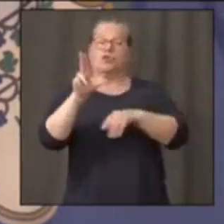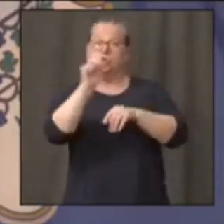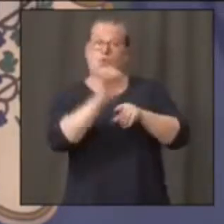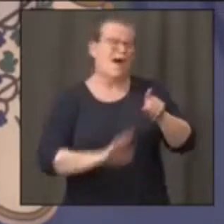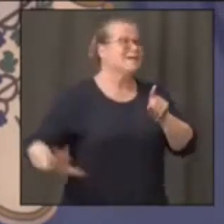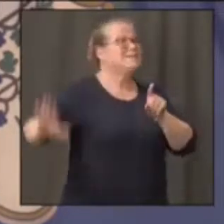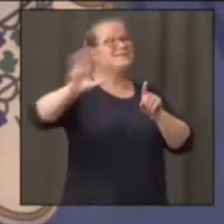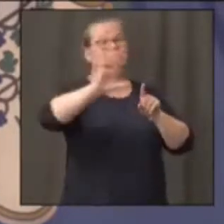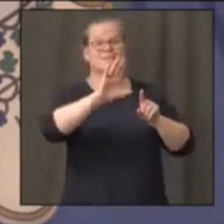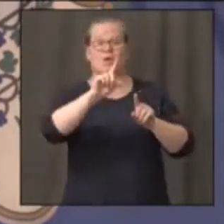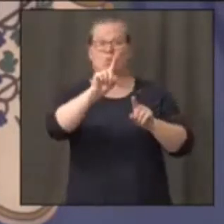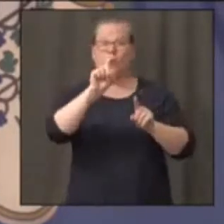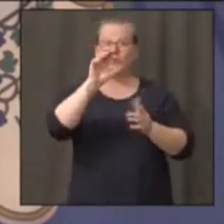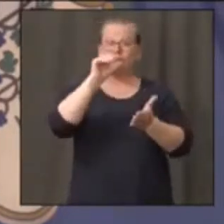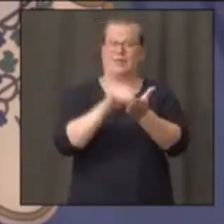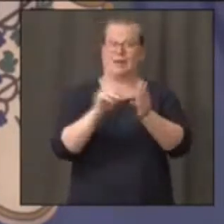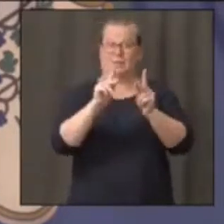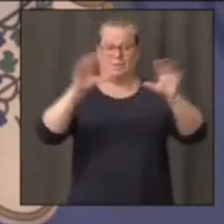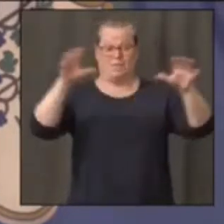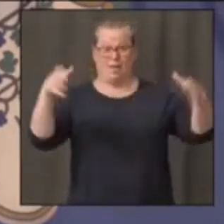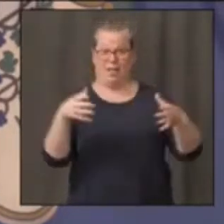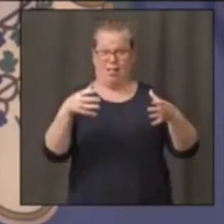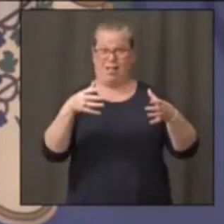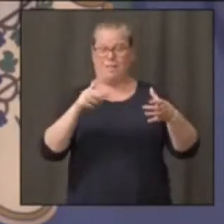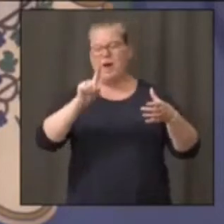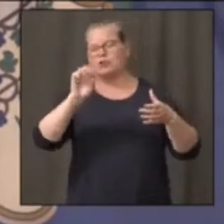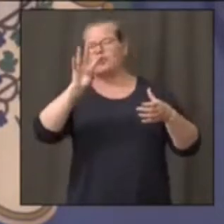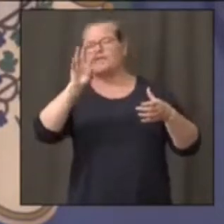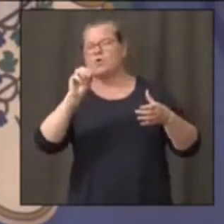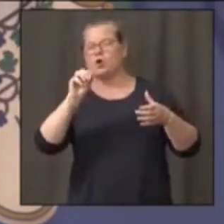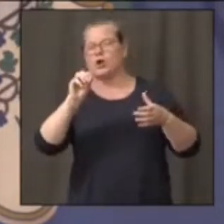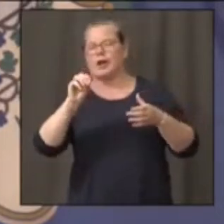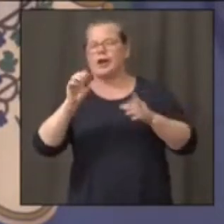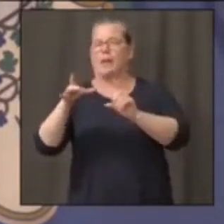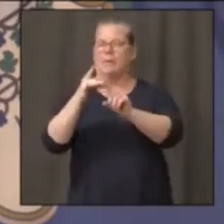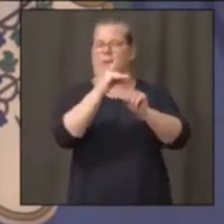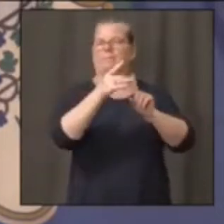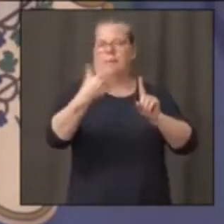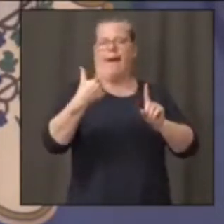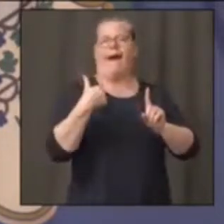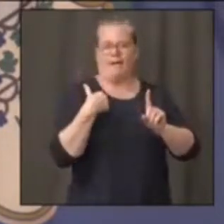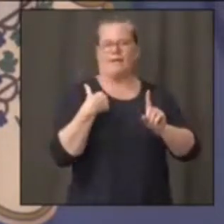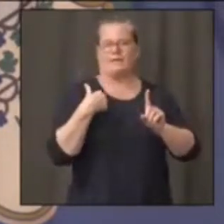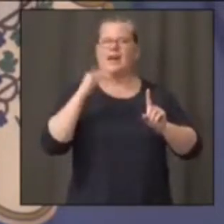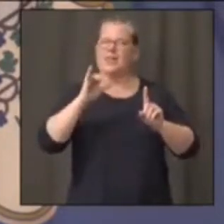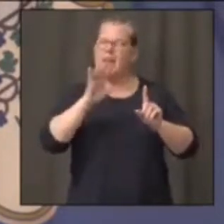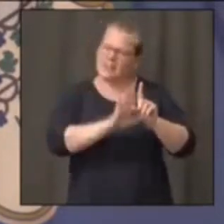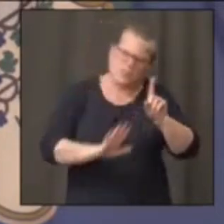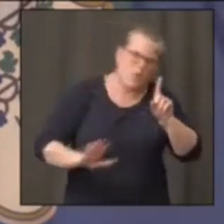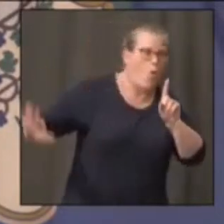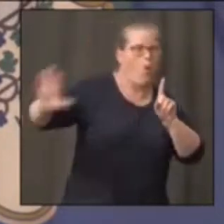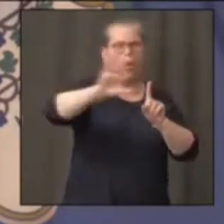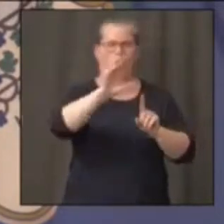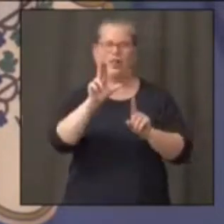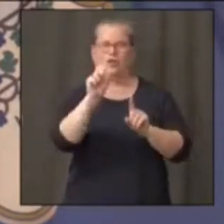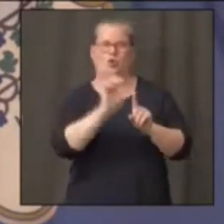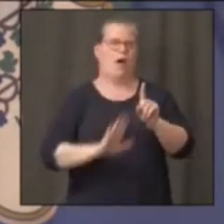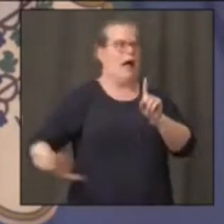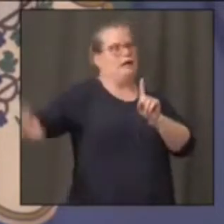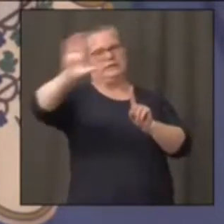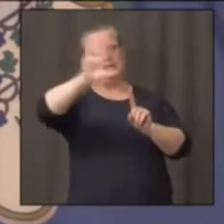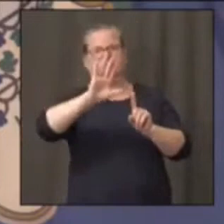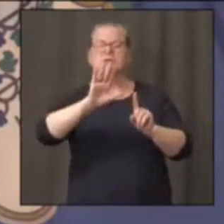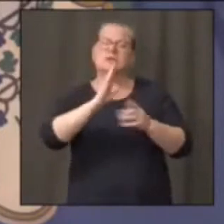country. That includes even some of those lower infected places as well. So it shows you what an enormous difference. And in terms